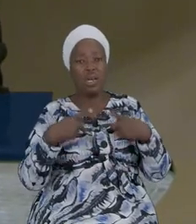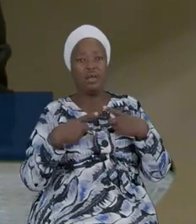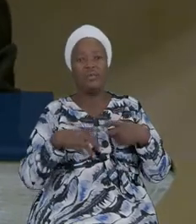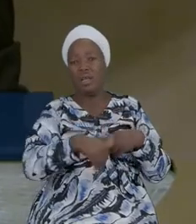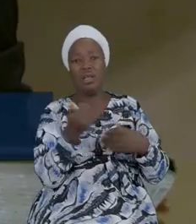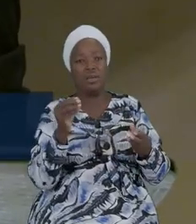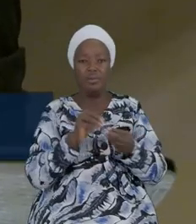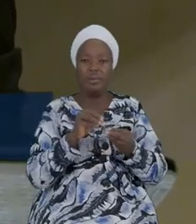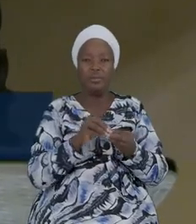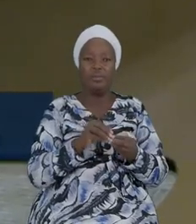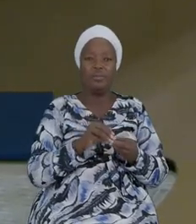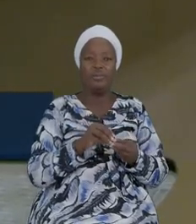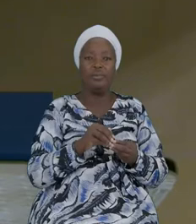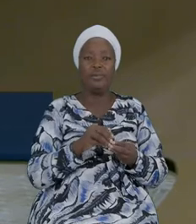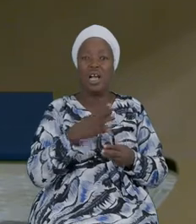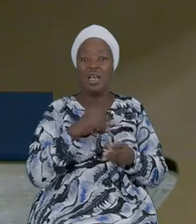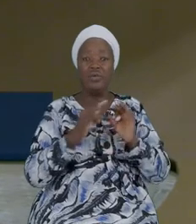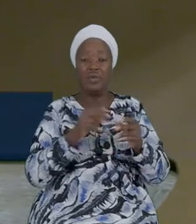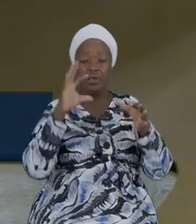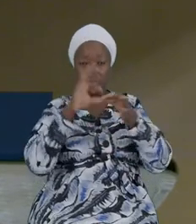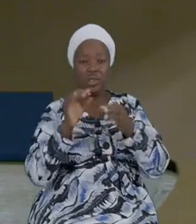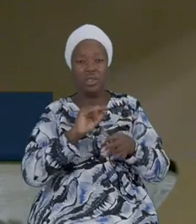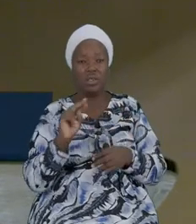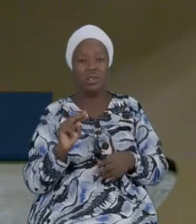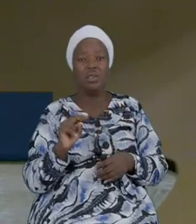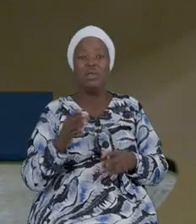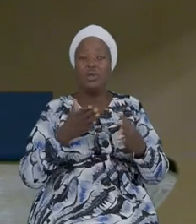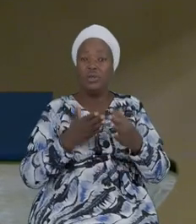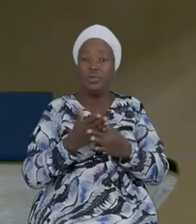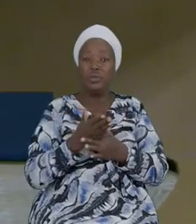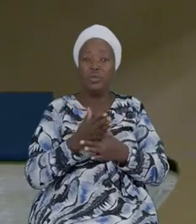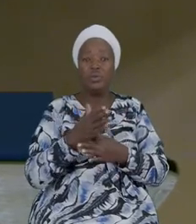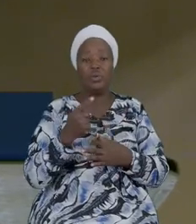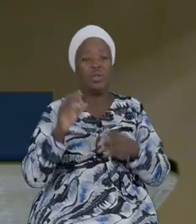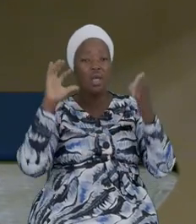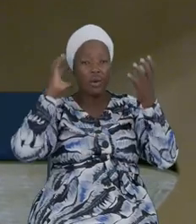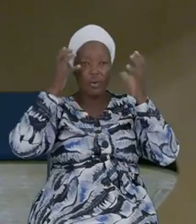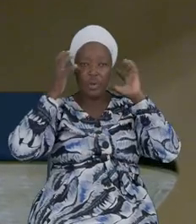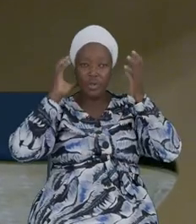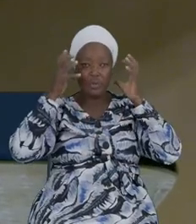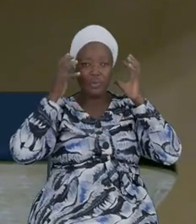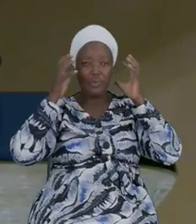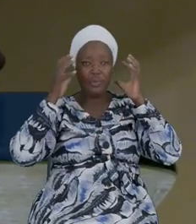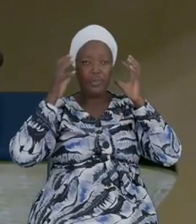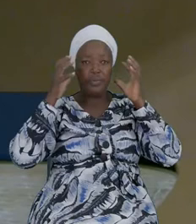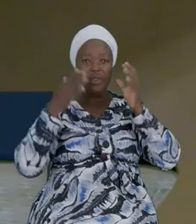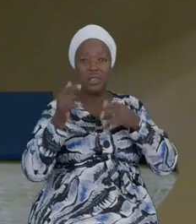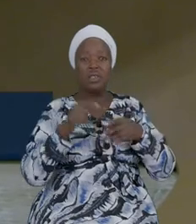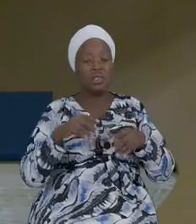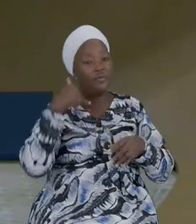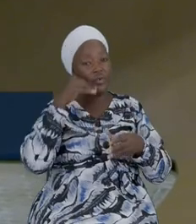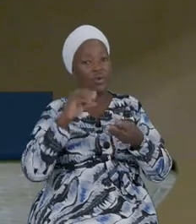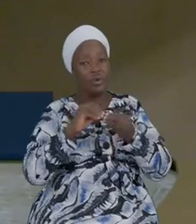anymore. And if you are joining through the radio, there's a telephone